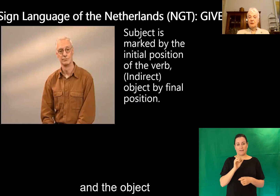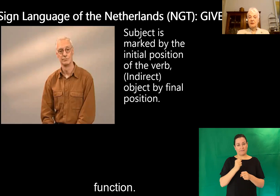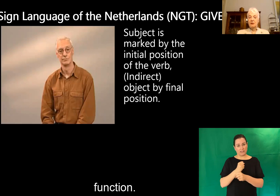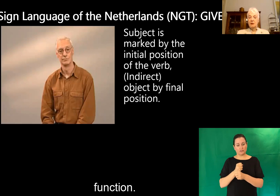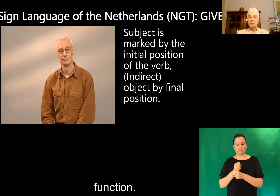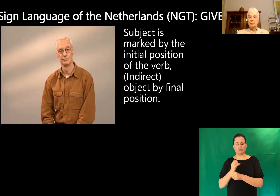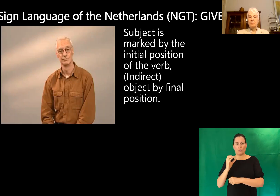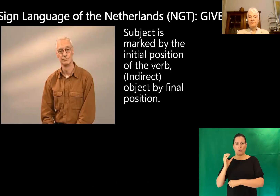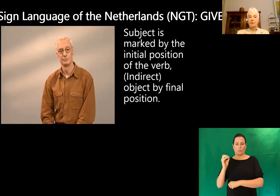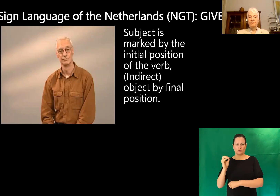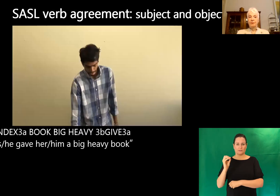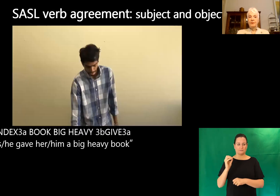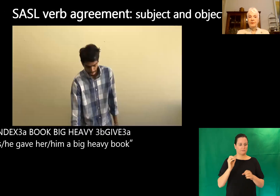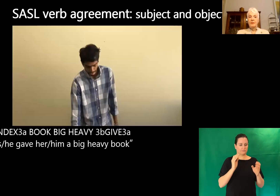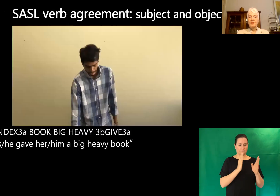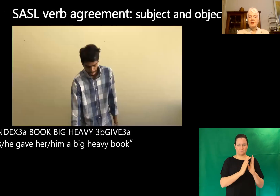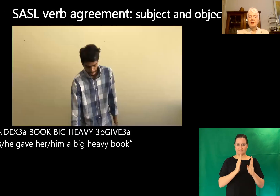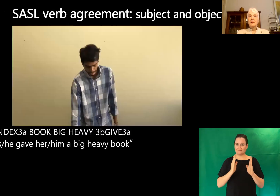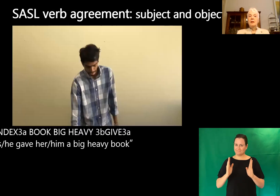the object function.